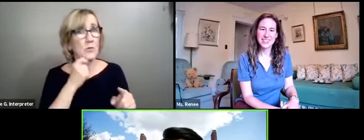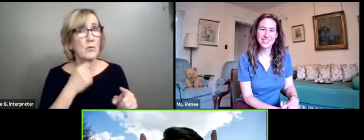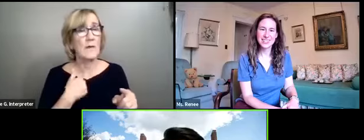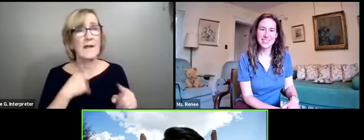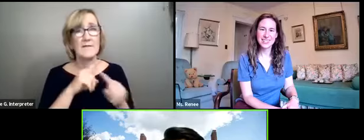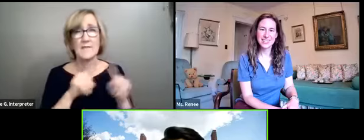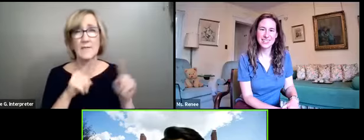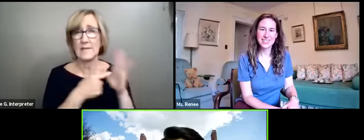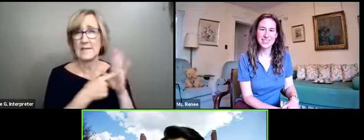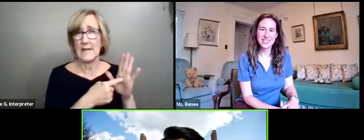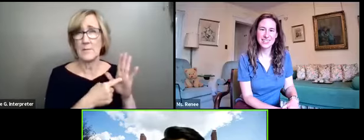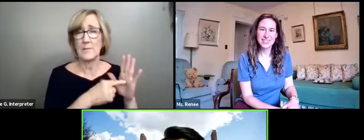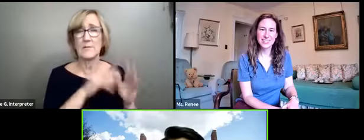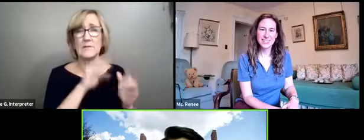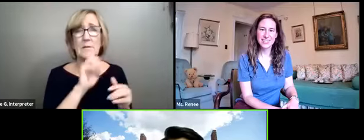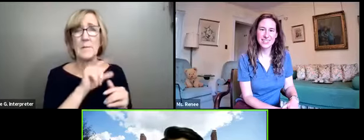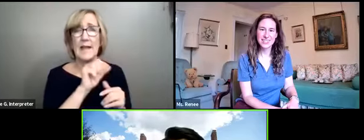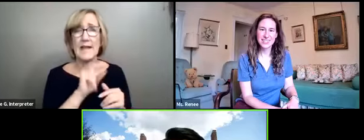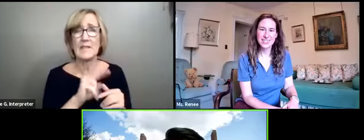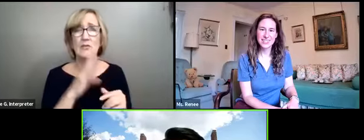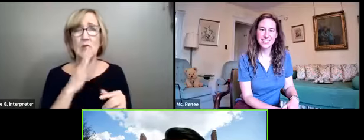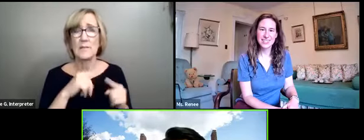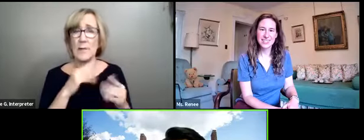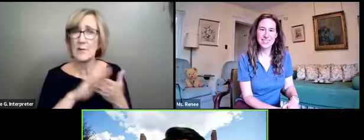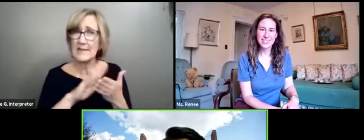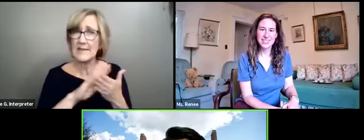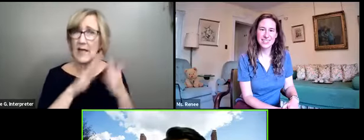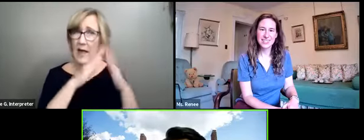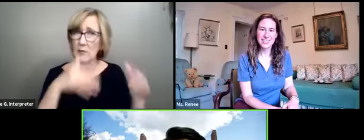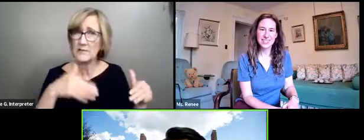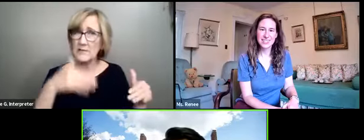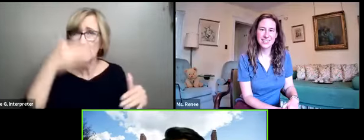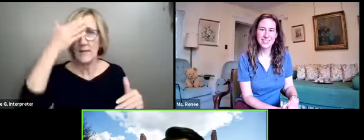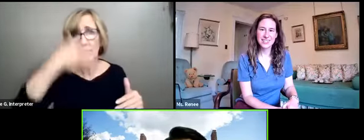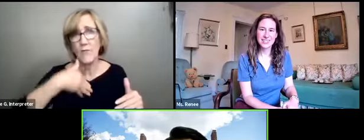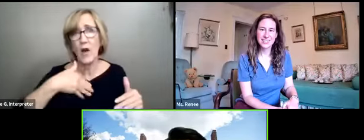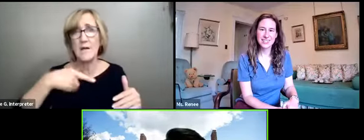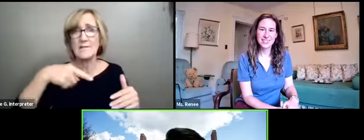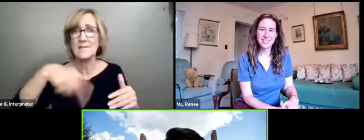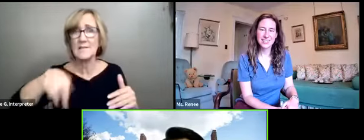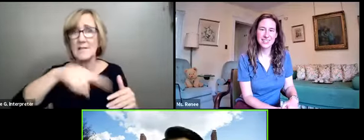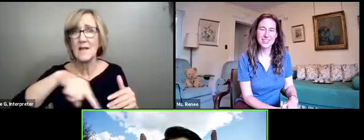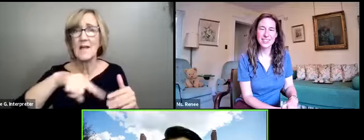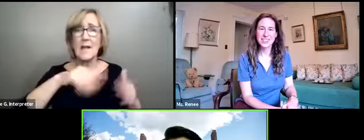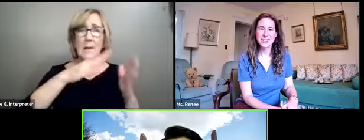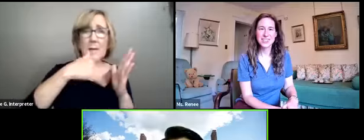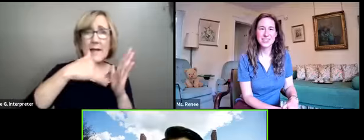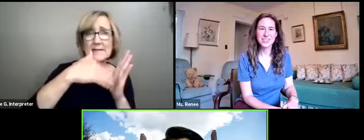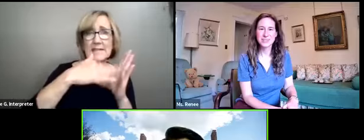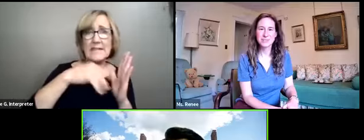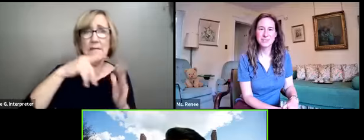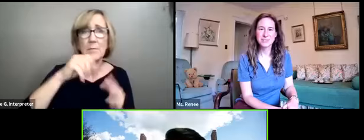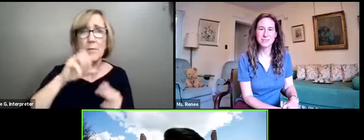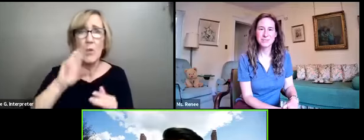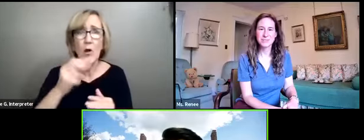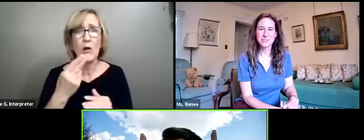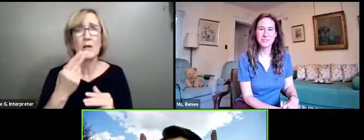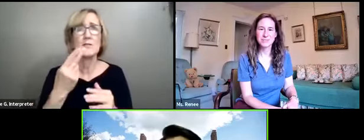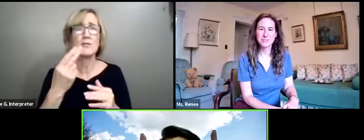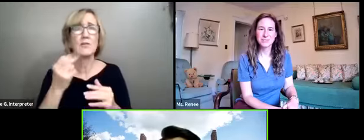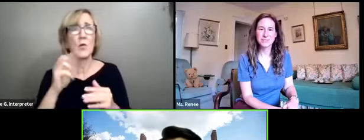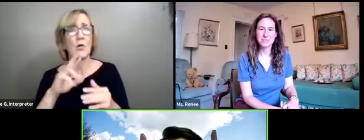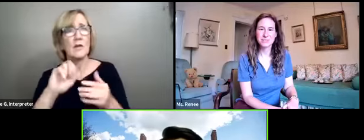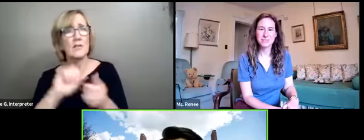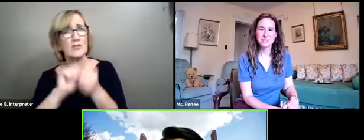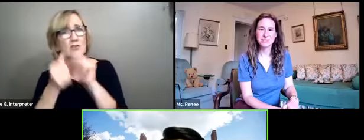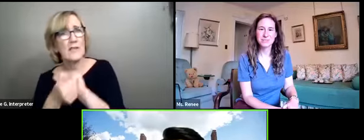clean up. Megan talked about cleaning up houses, the front, the exterior of the house, so painting them, changing out sidings, things like that,